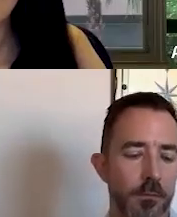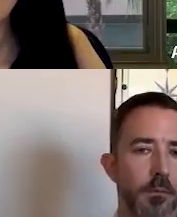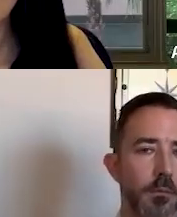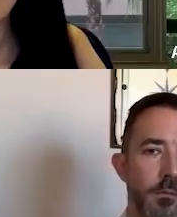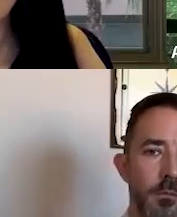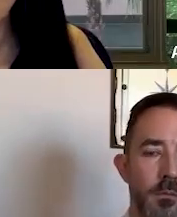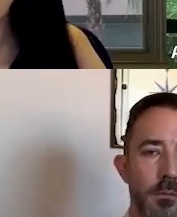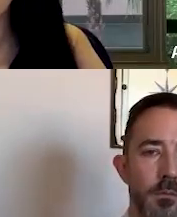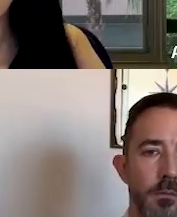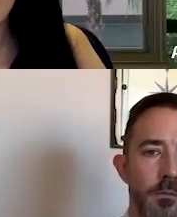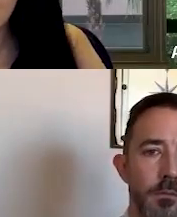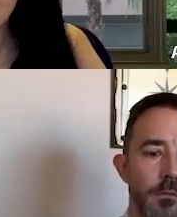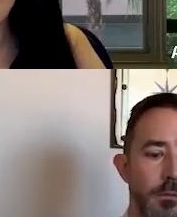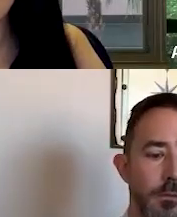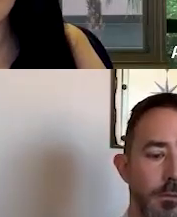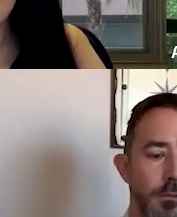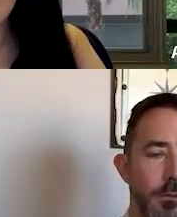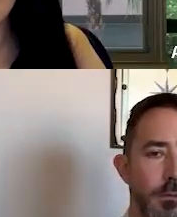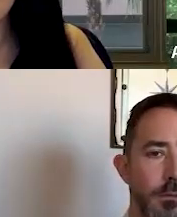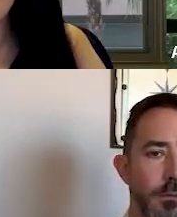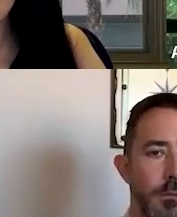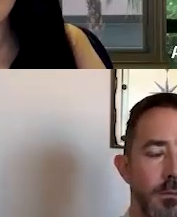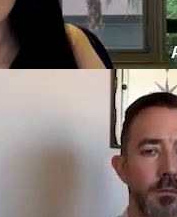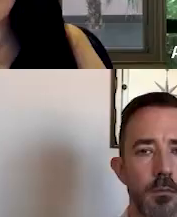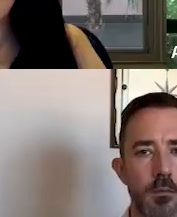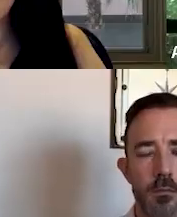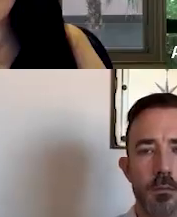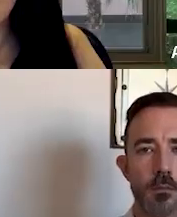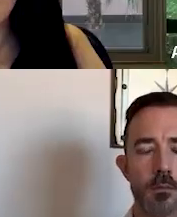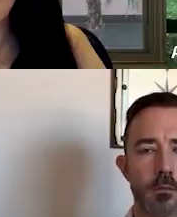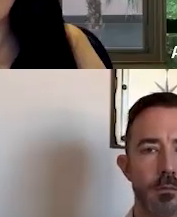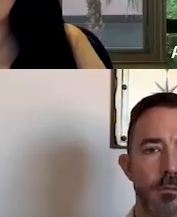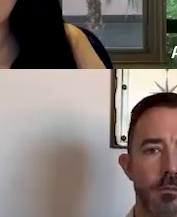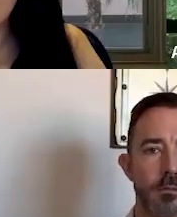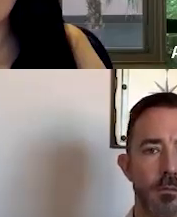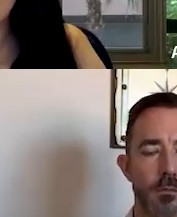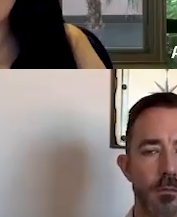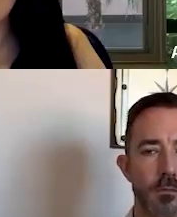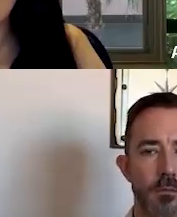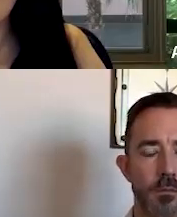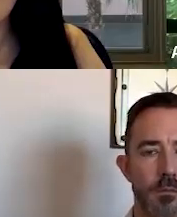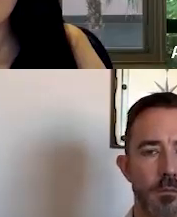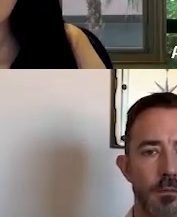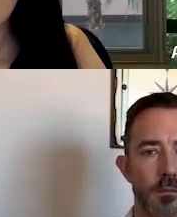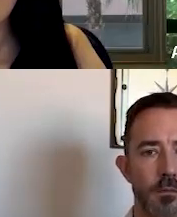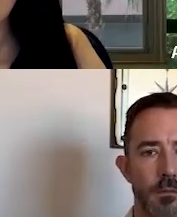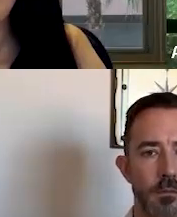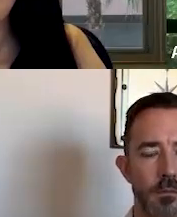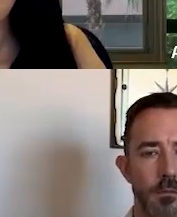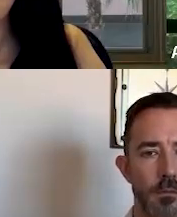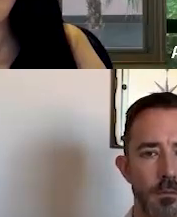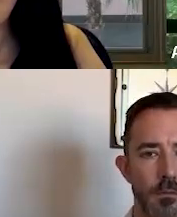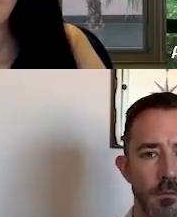you can get people who will be detrimental and re-traumatize and can actually ruin the entire process, right? That the bad